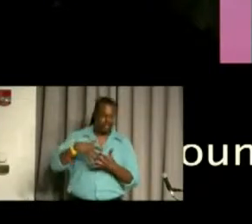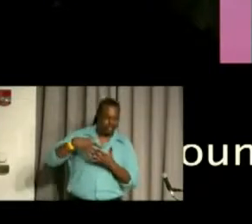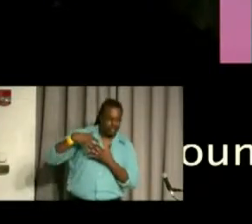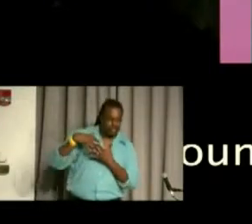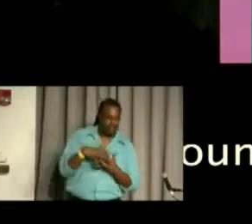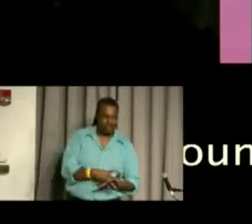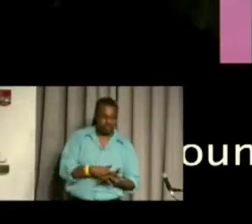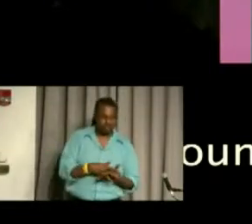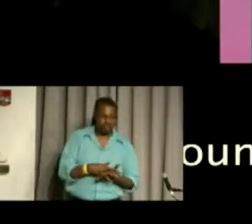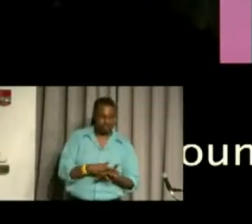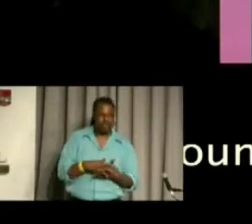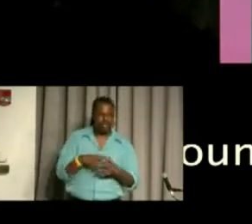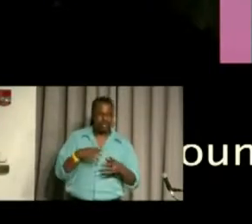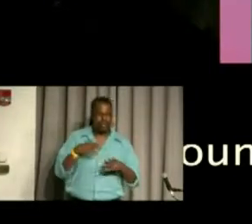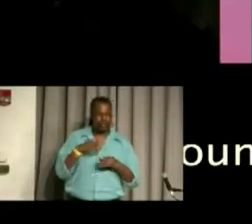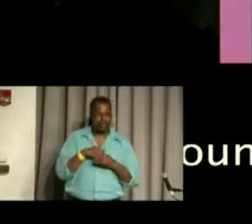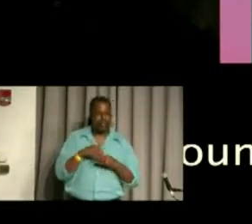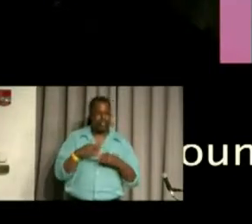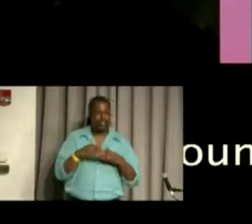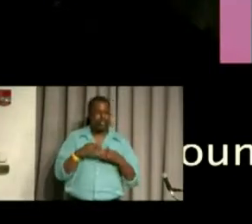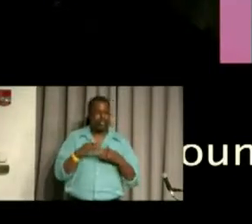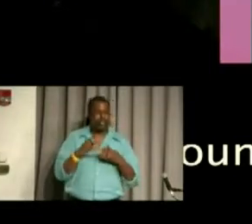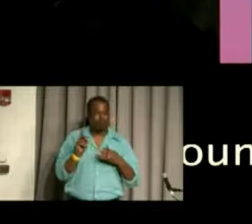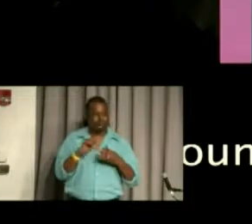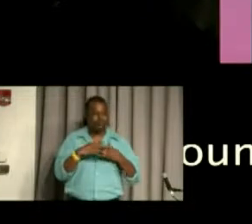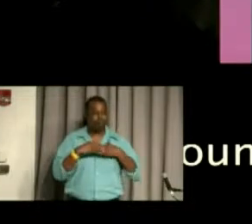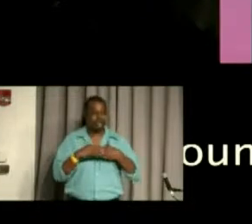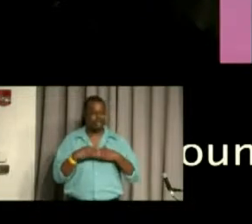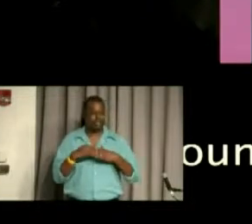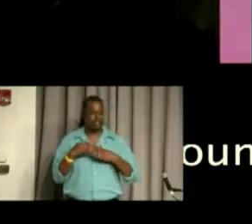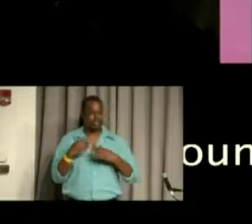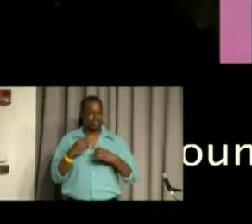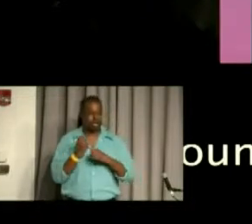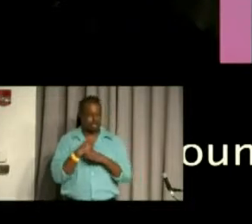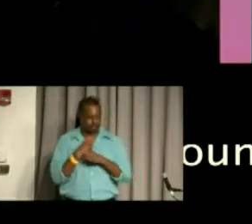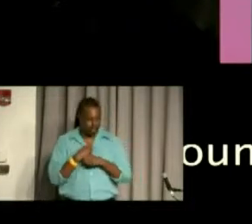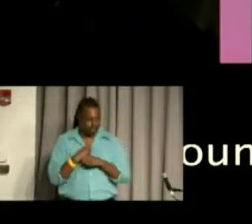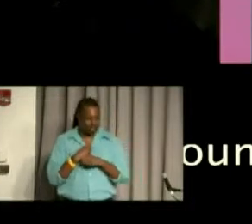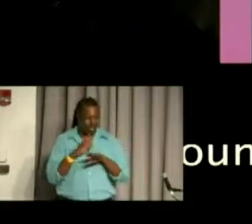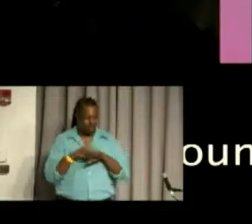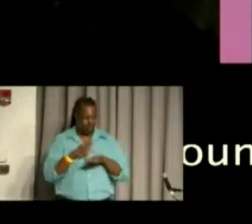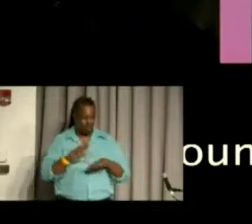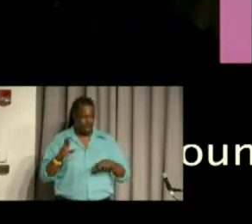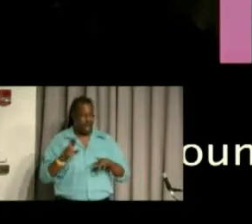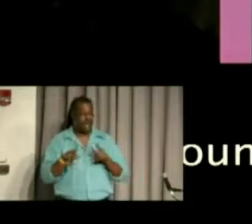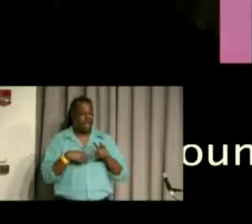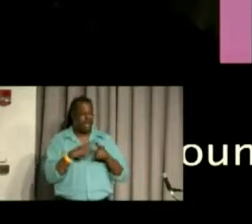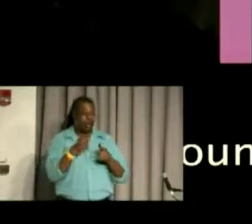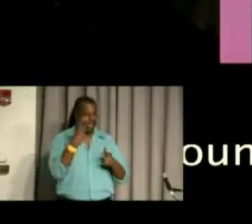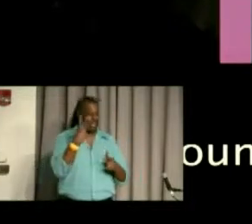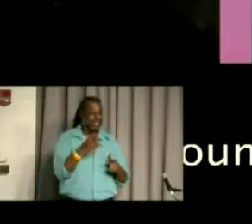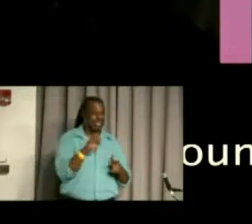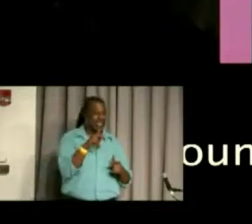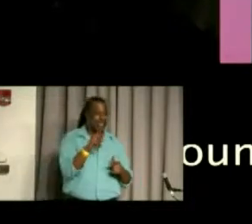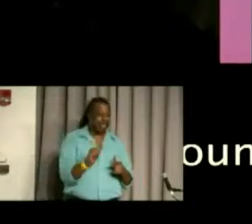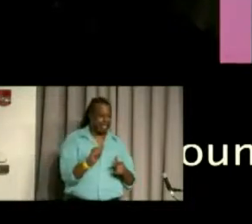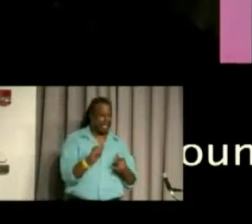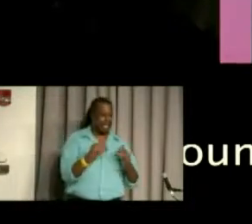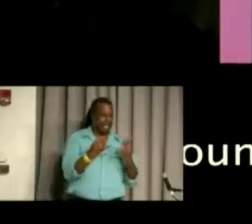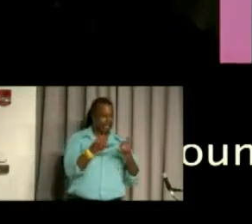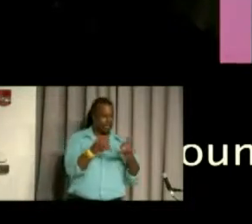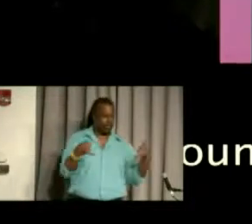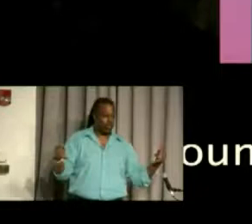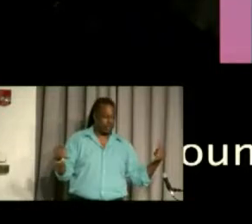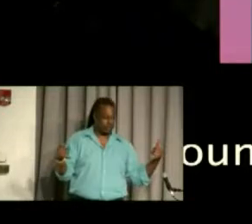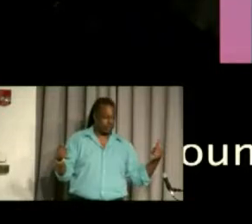if Formosa Plastics is constructed on the far right. We can then see what the EPA's threshold for cancer risk is considered